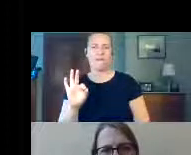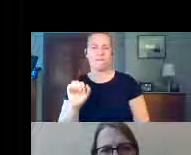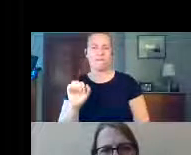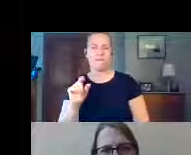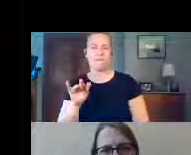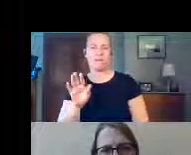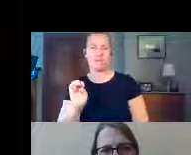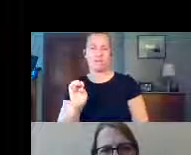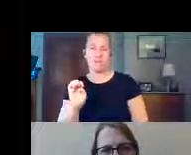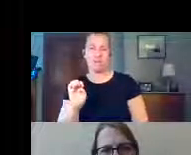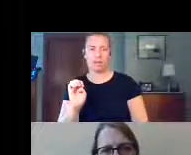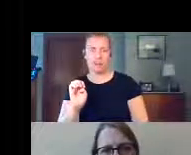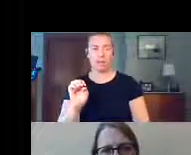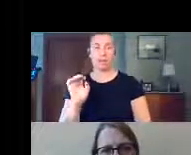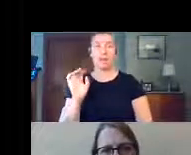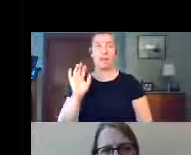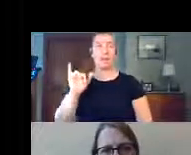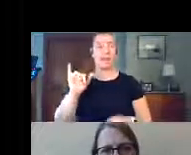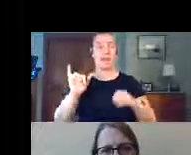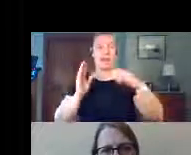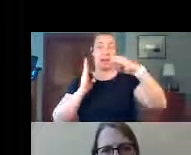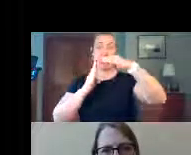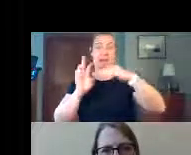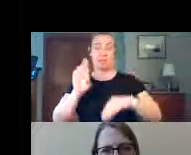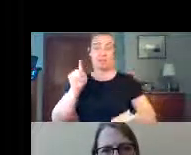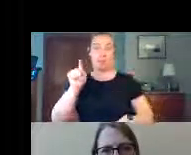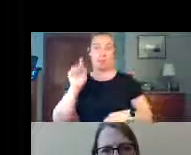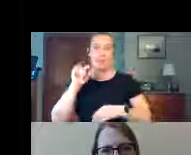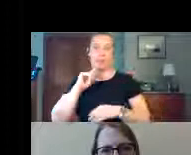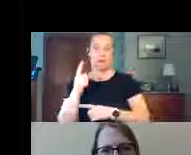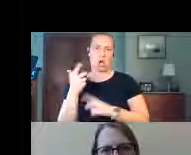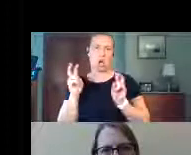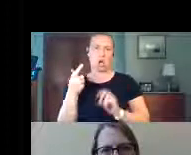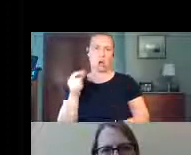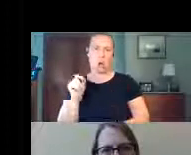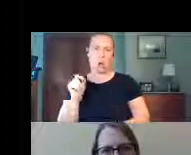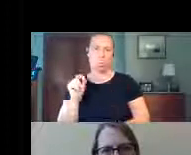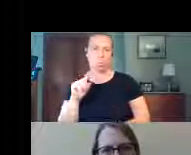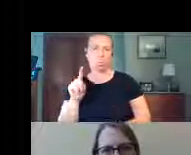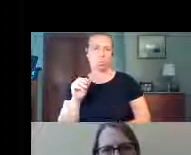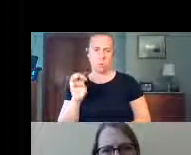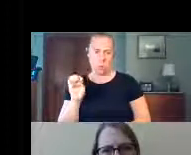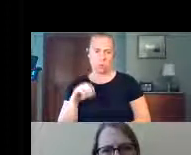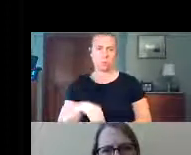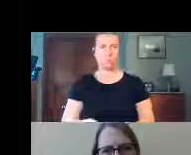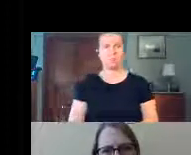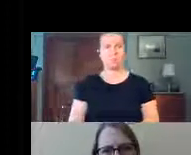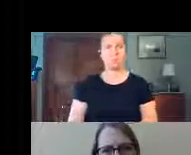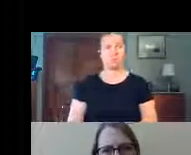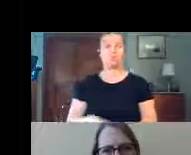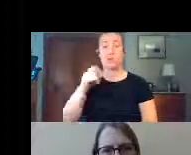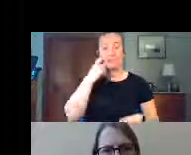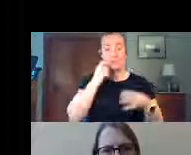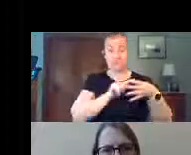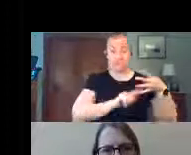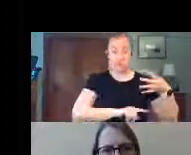go zone. So it turns out that across those 4 implementation core components that I described,